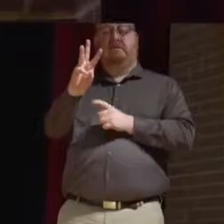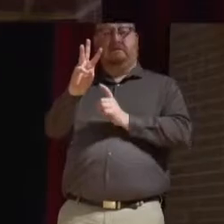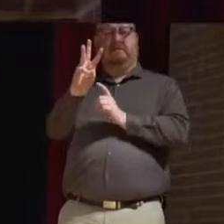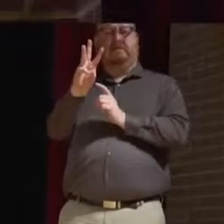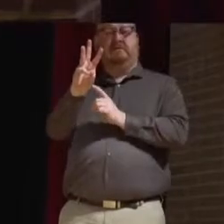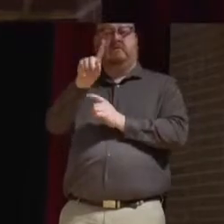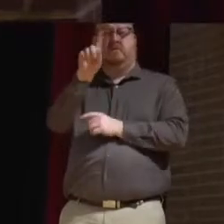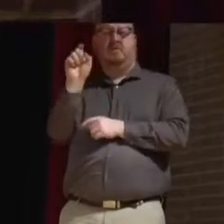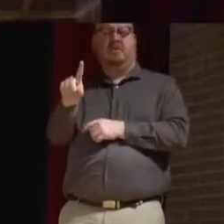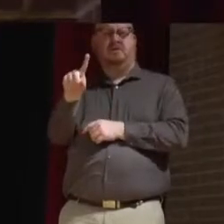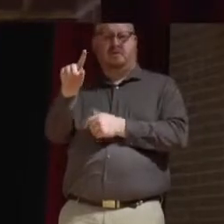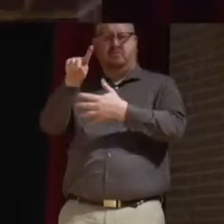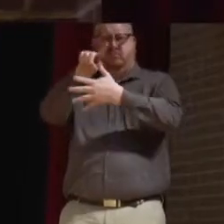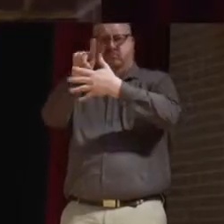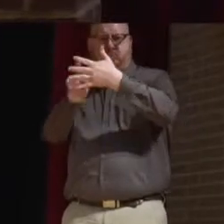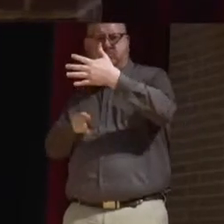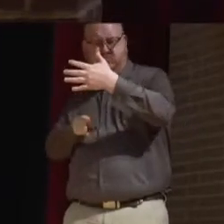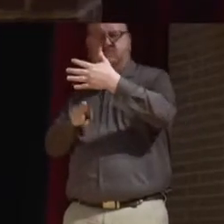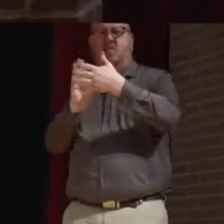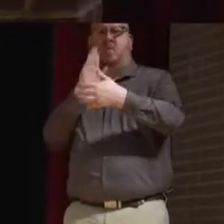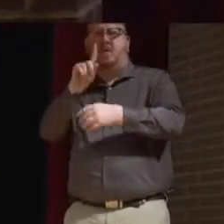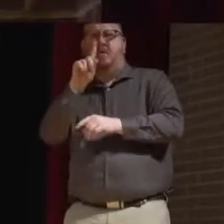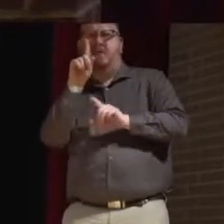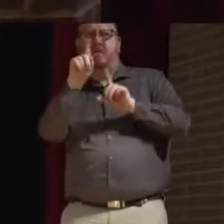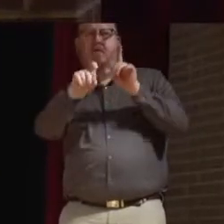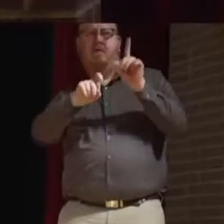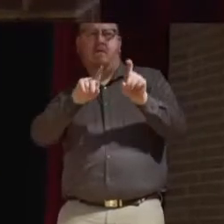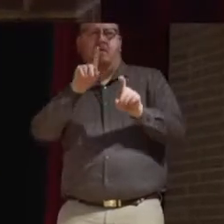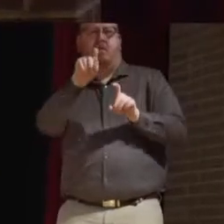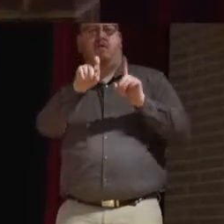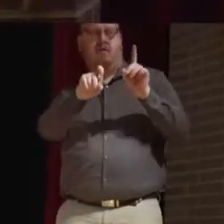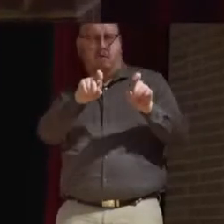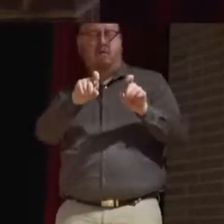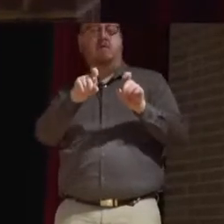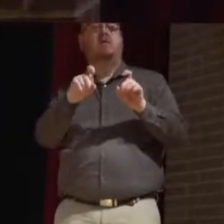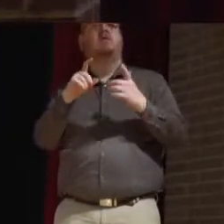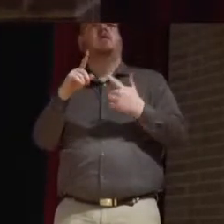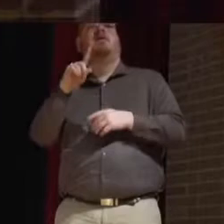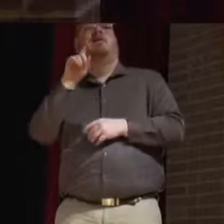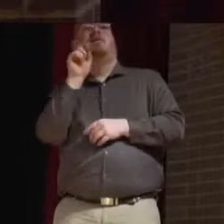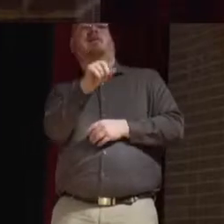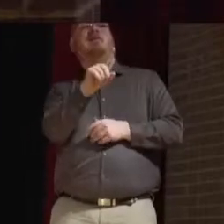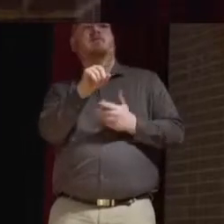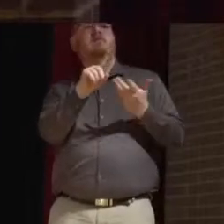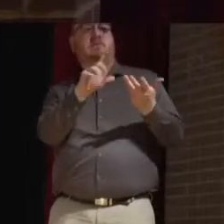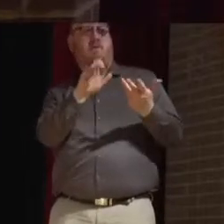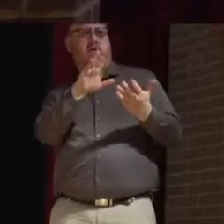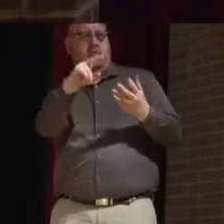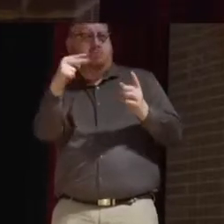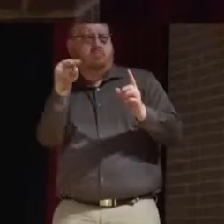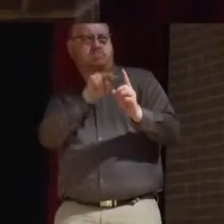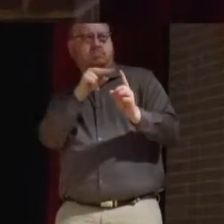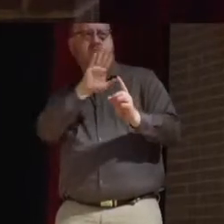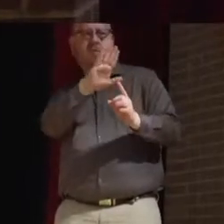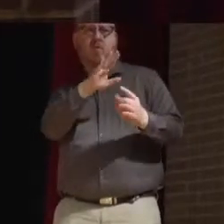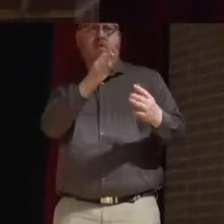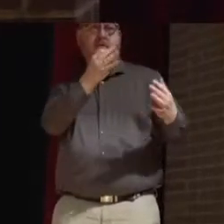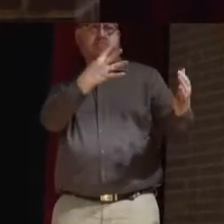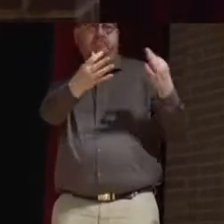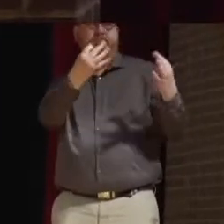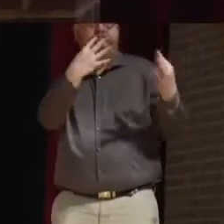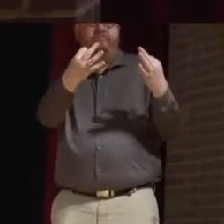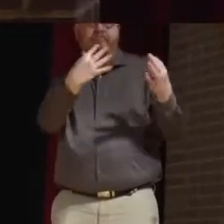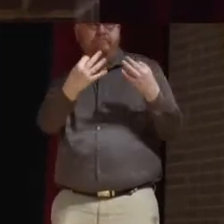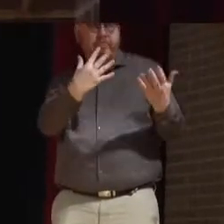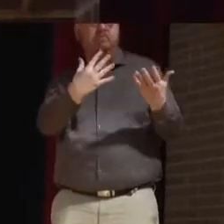questions that we're going to be asking, and we want to get input from various perspectives. And so we want to hear from the